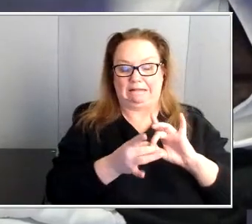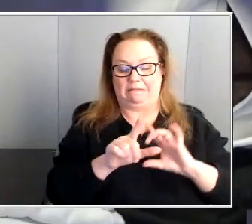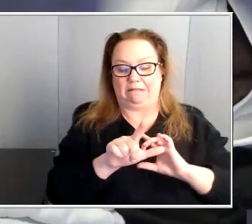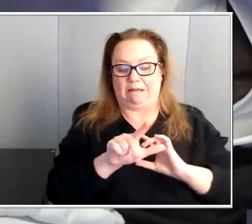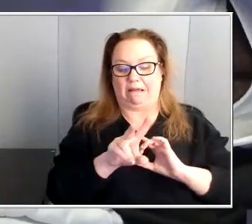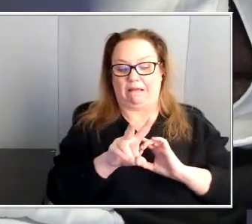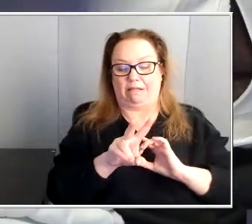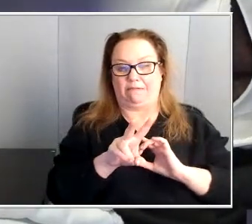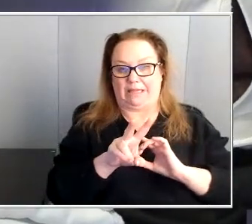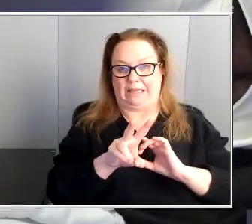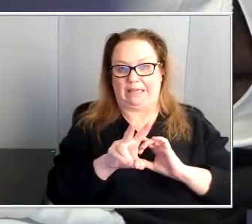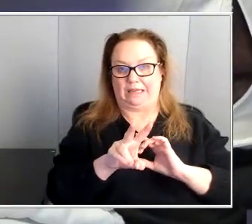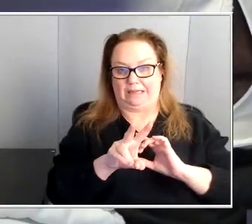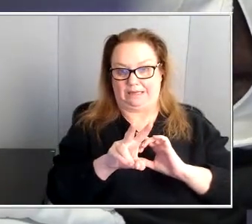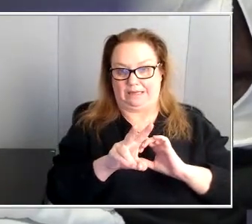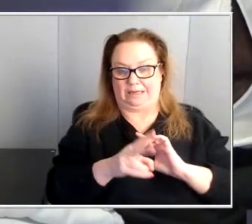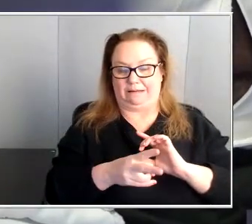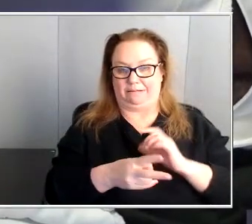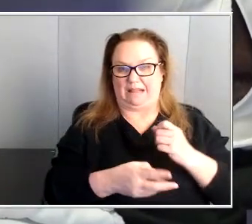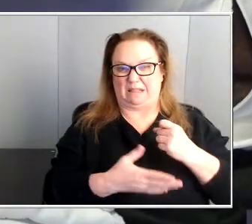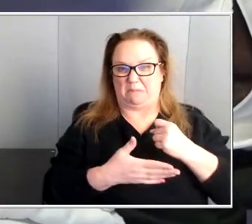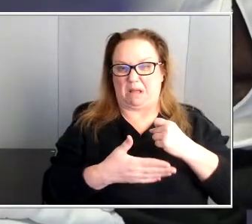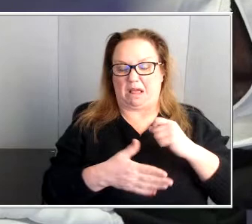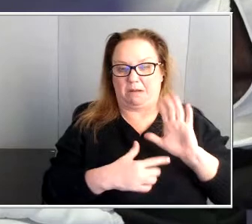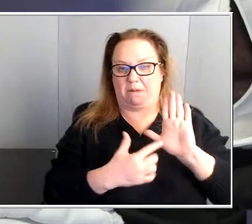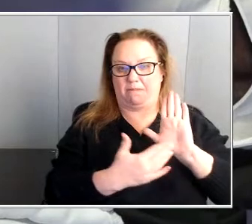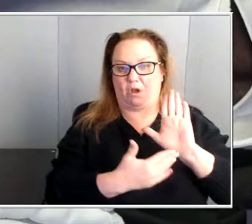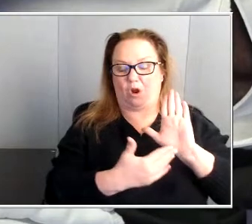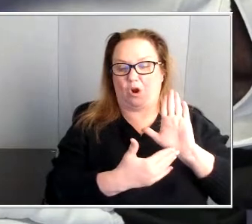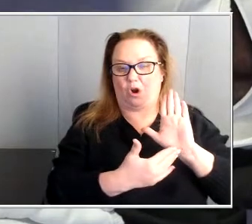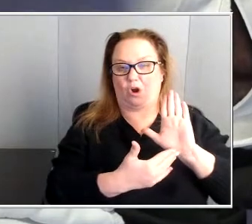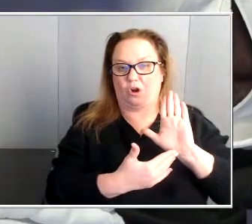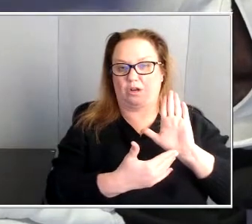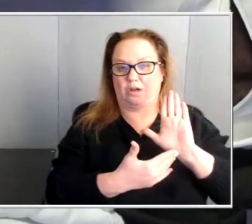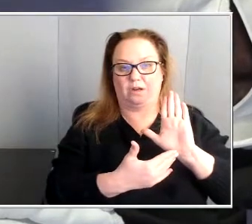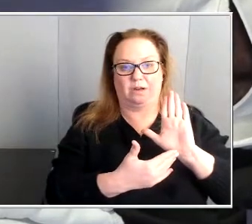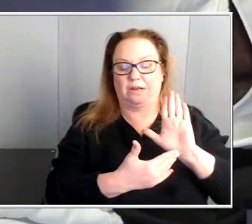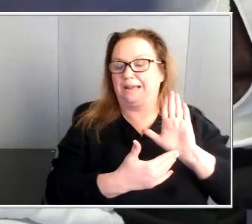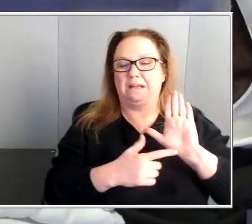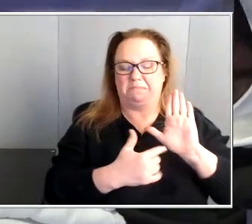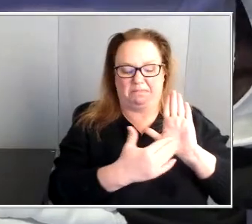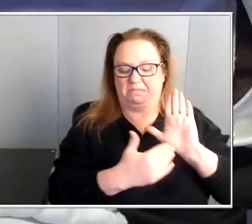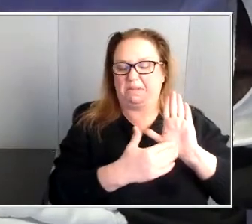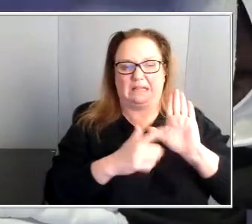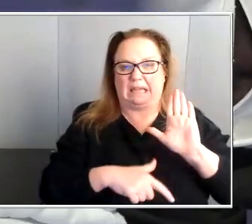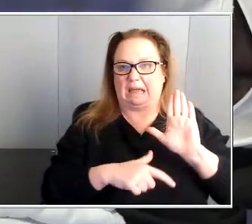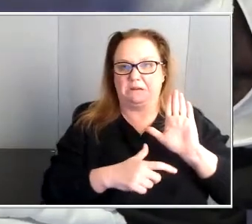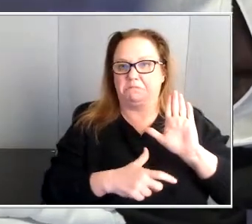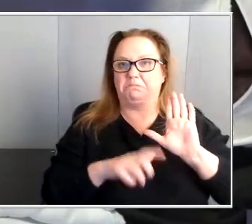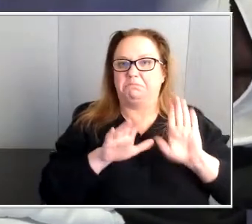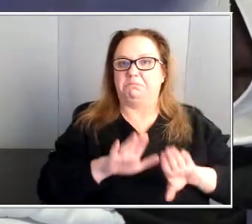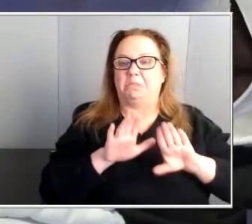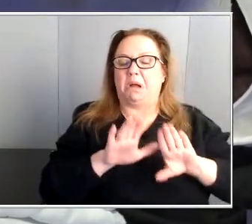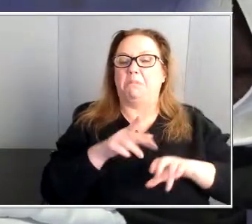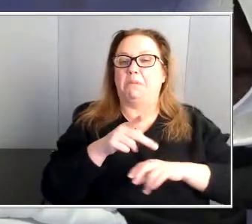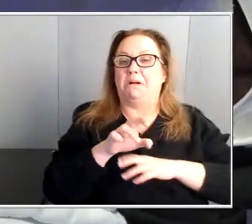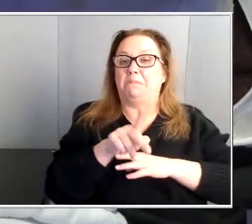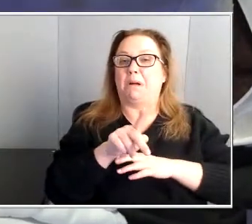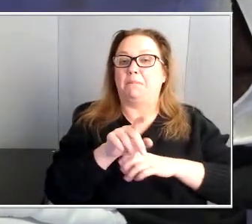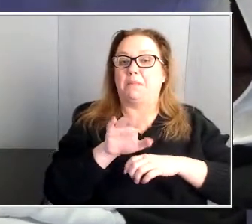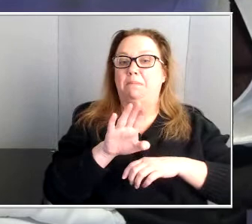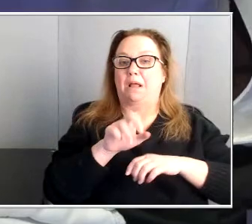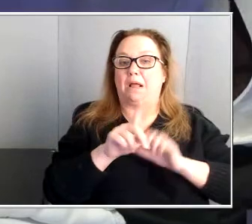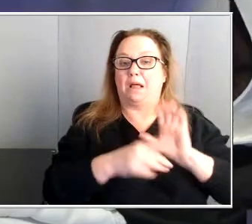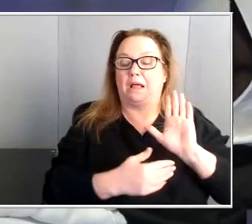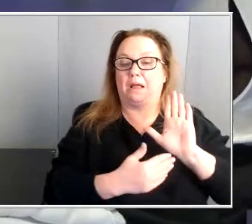It's here. This is LV. It's not able to squeeze the blood out into the aorta, so this will bypass the